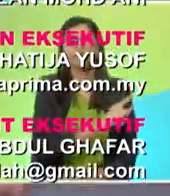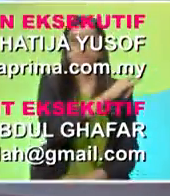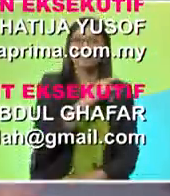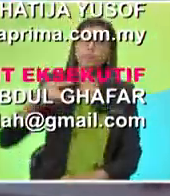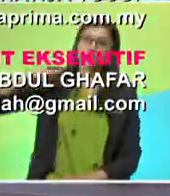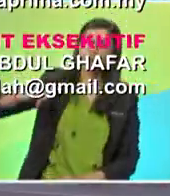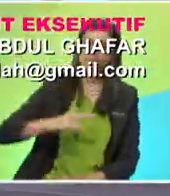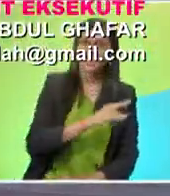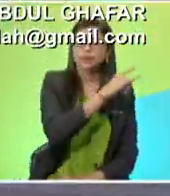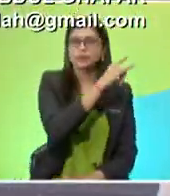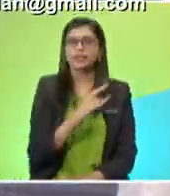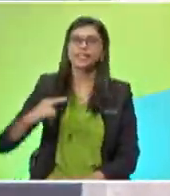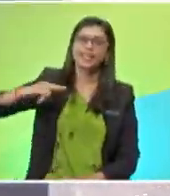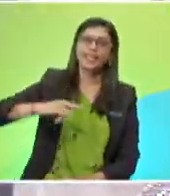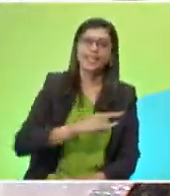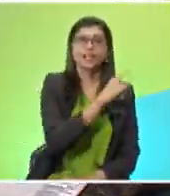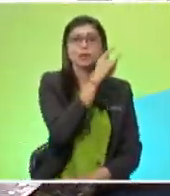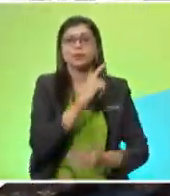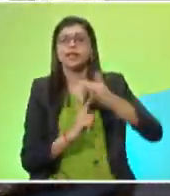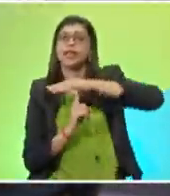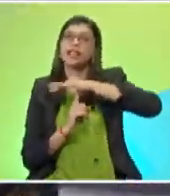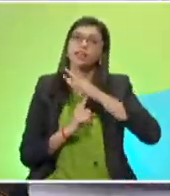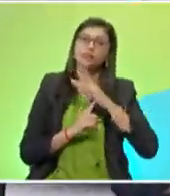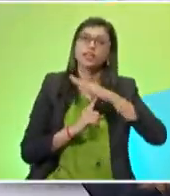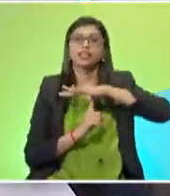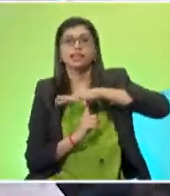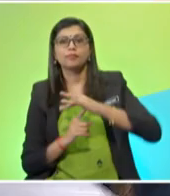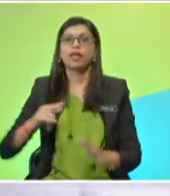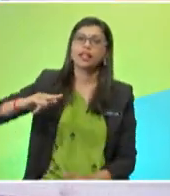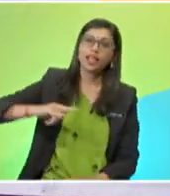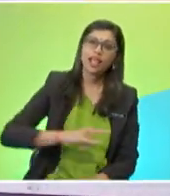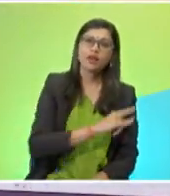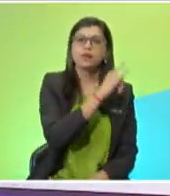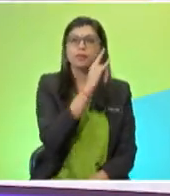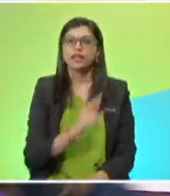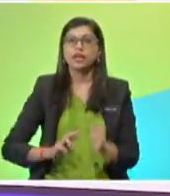an aeroplane. Helicopter, helicopter,